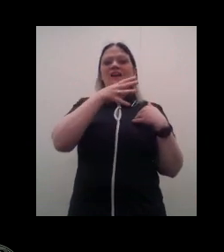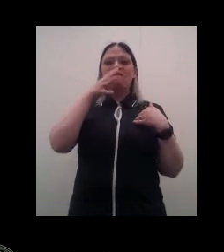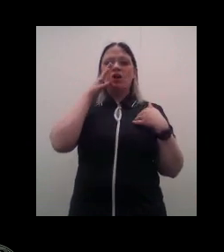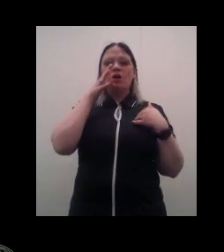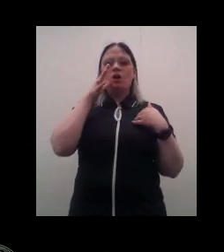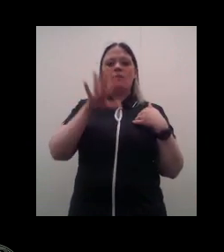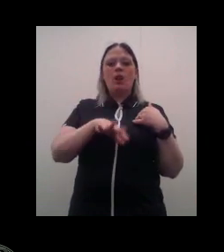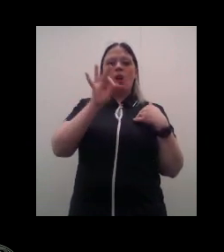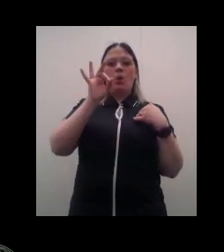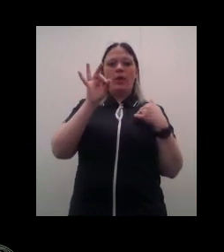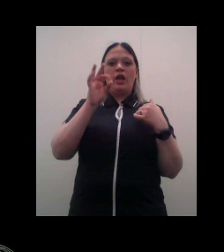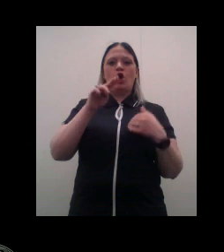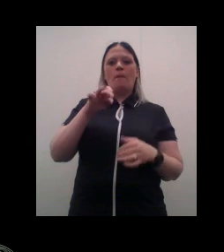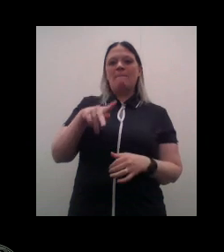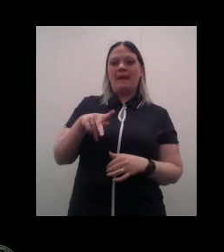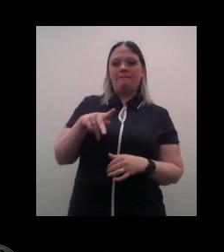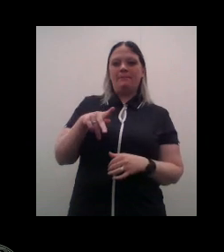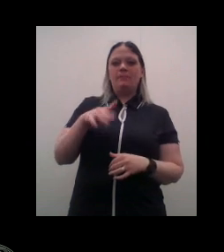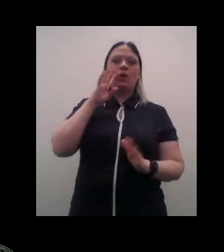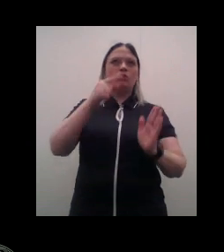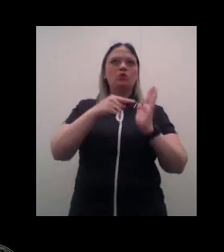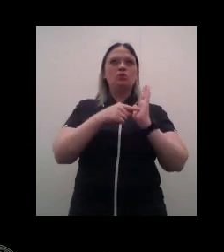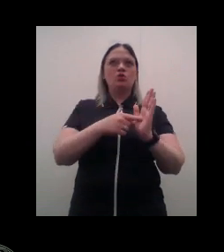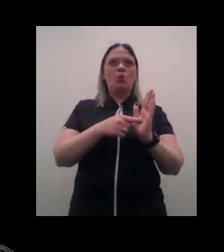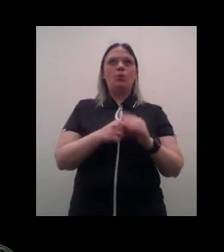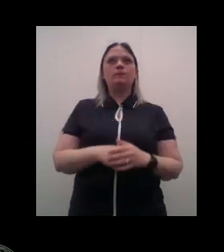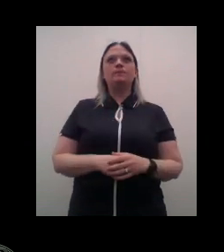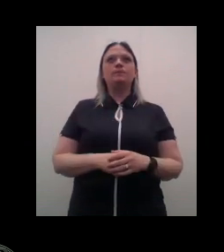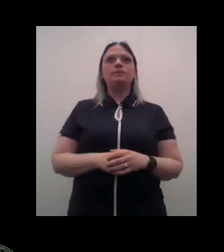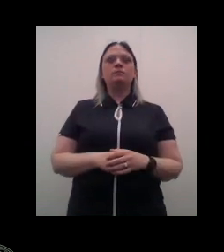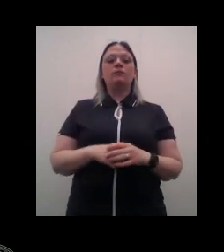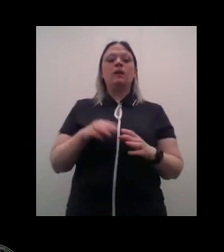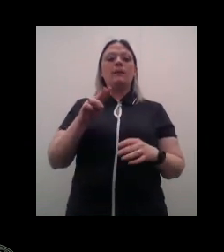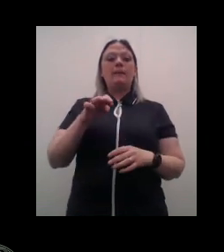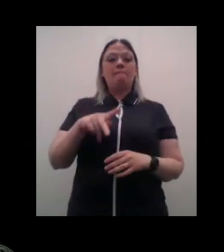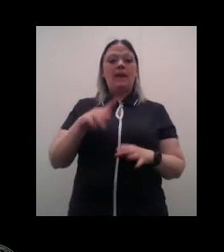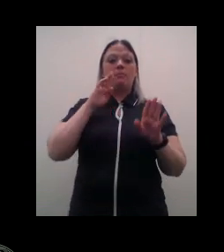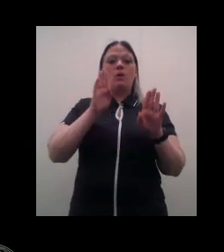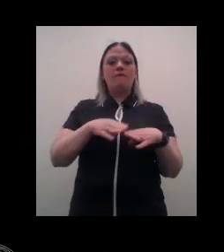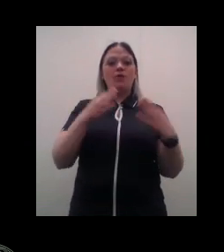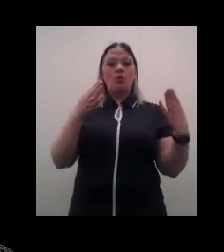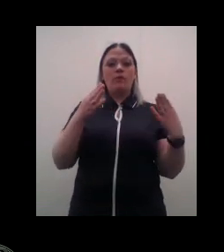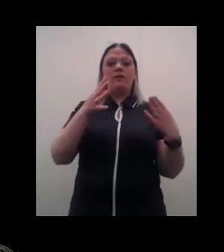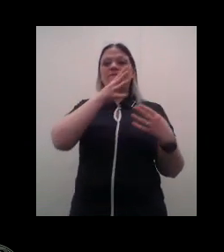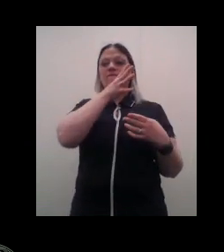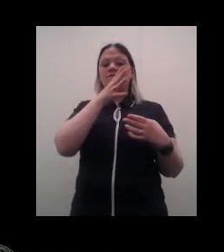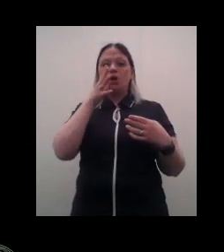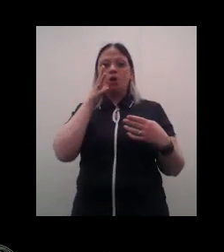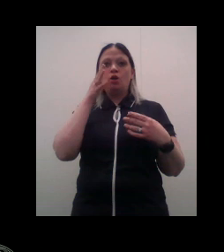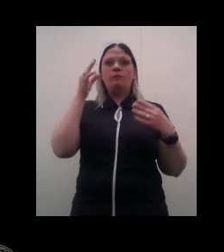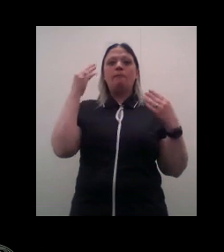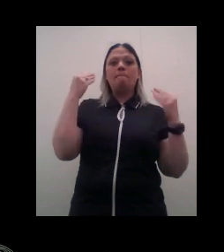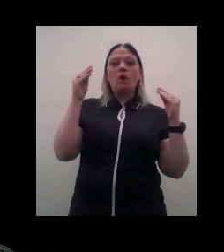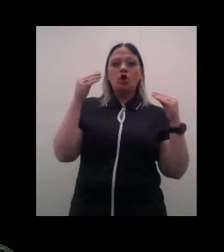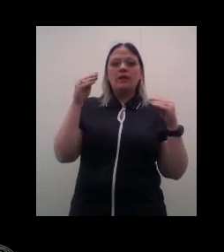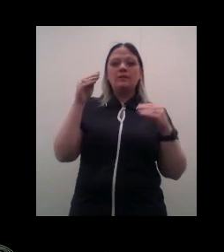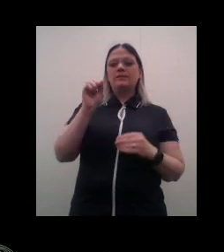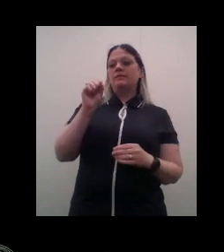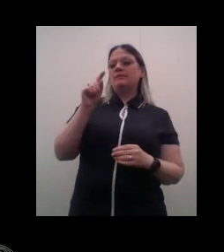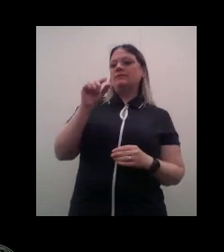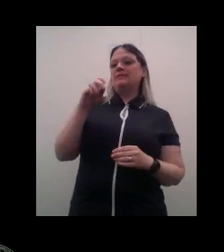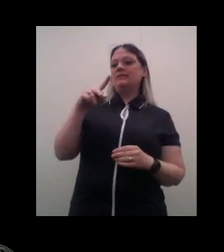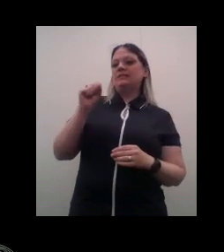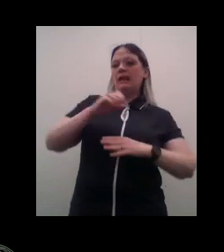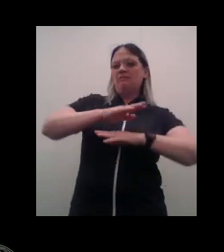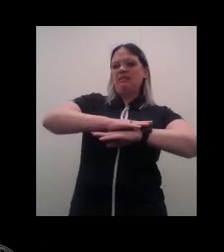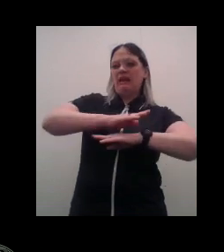map, which we'll show you in just a second how to get to, which is a map of open farms, farm stands, and farmers markets. as well as